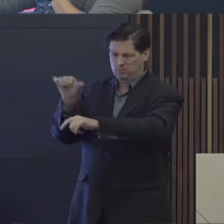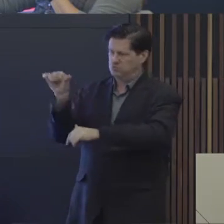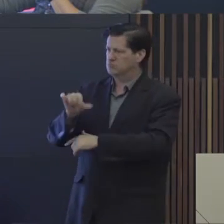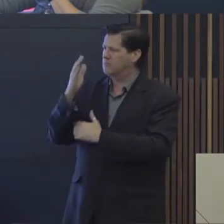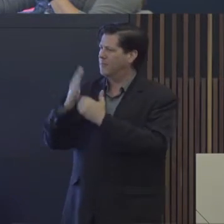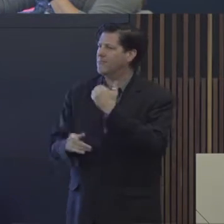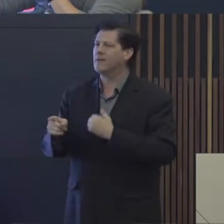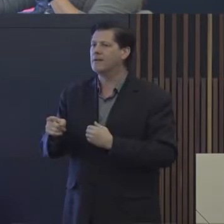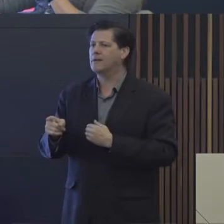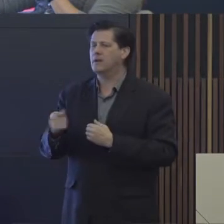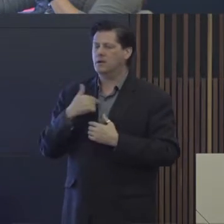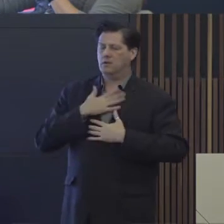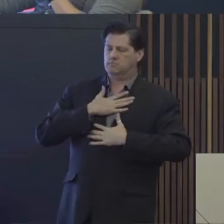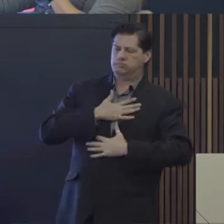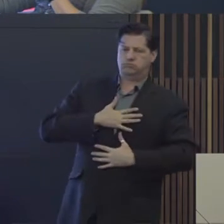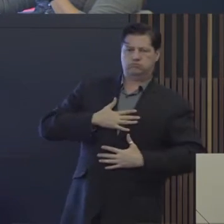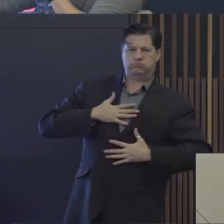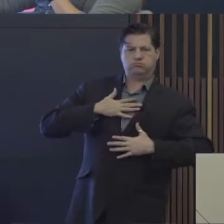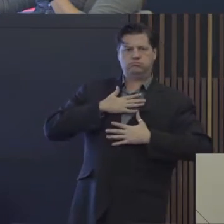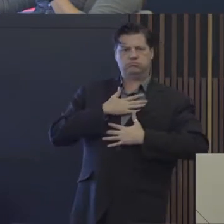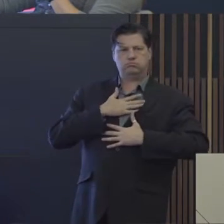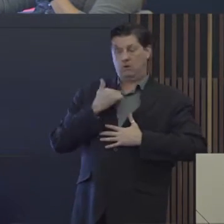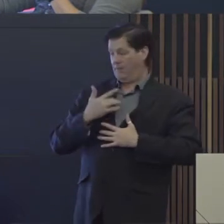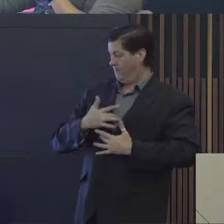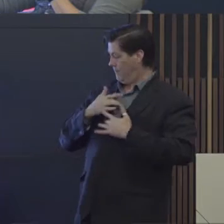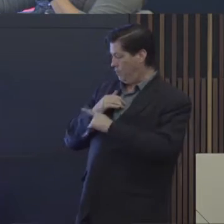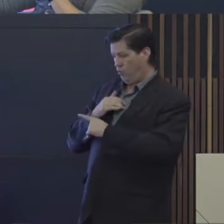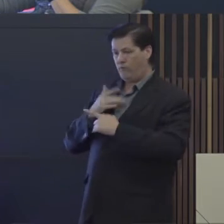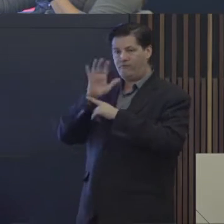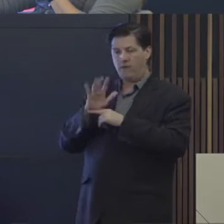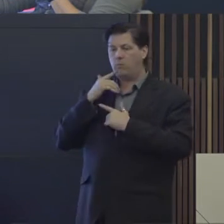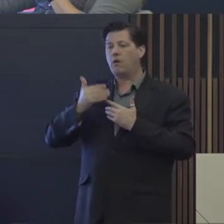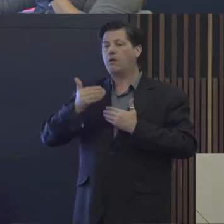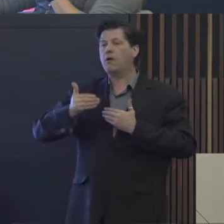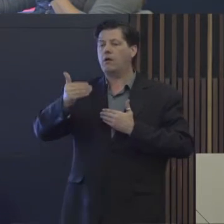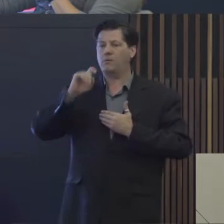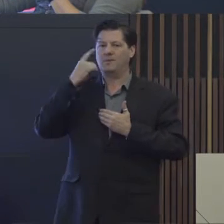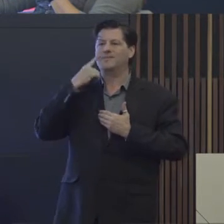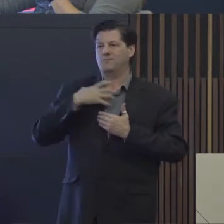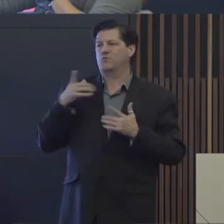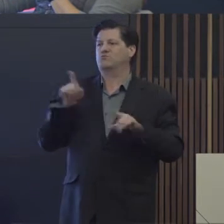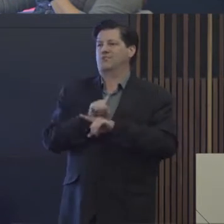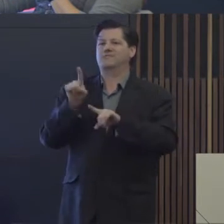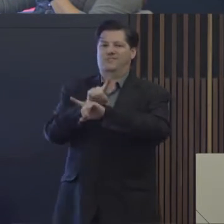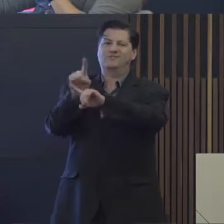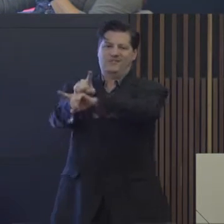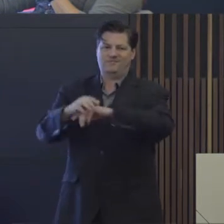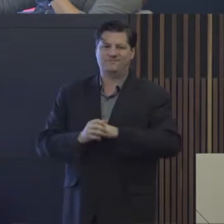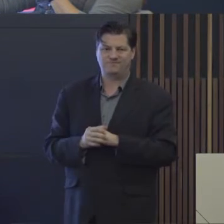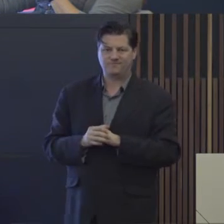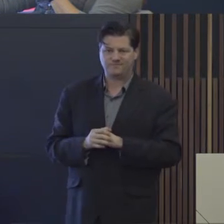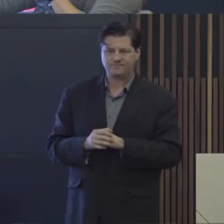And I think that as your documentary progresses, that you'll see the change. And I want to thank the